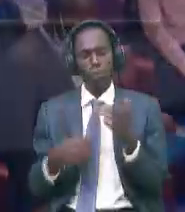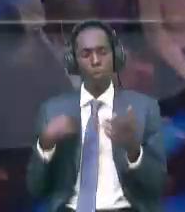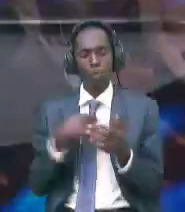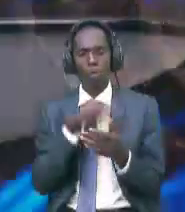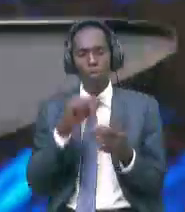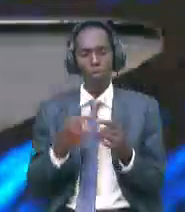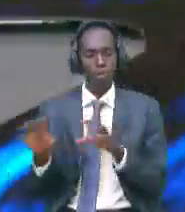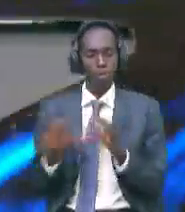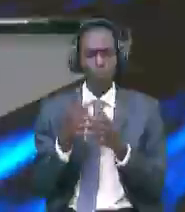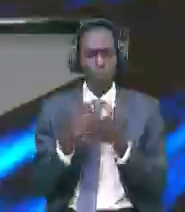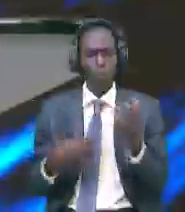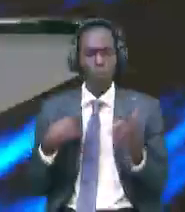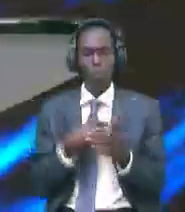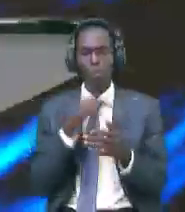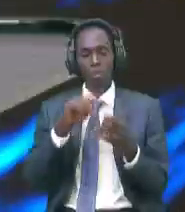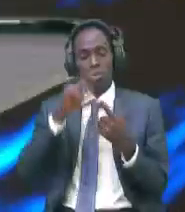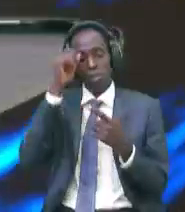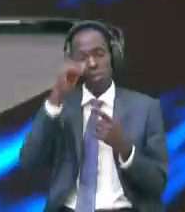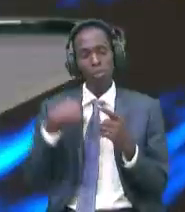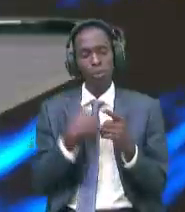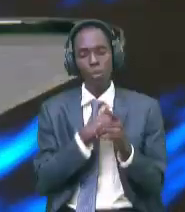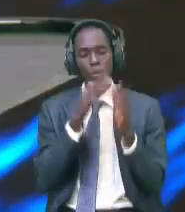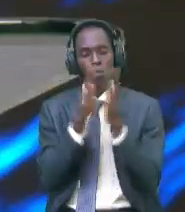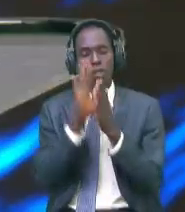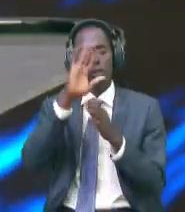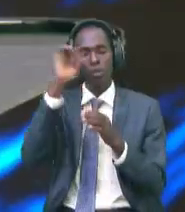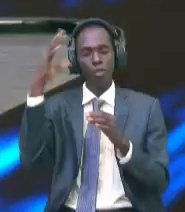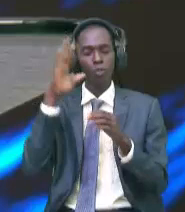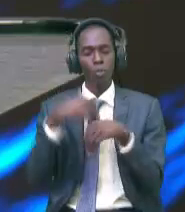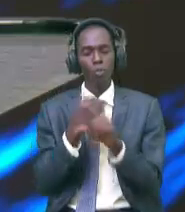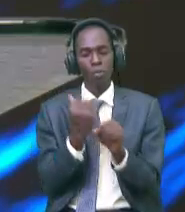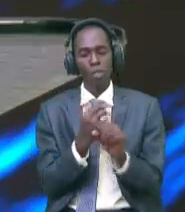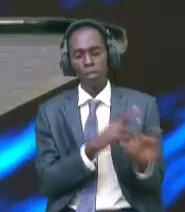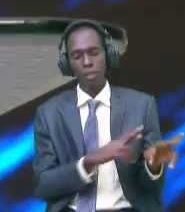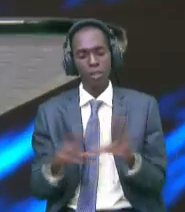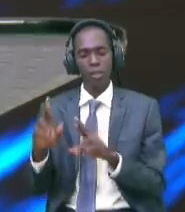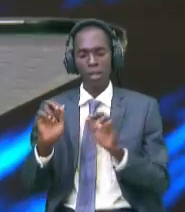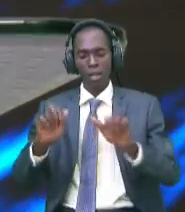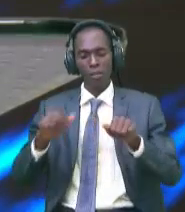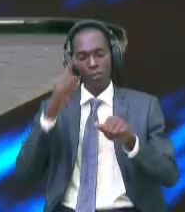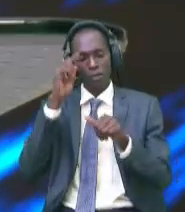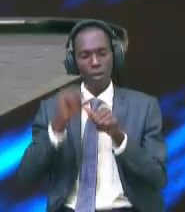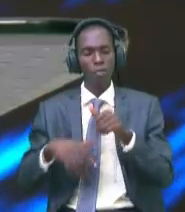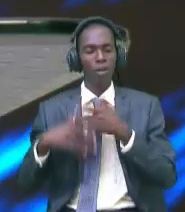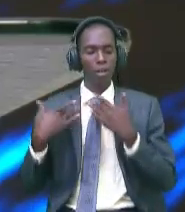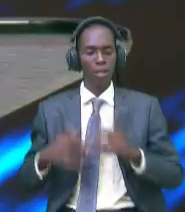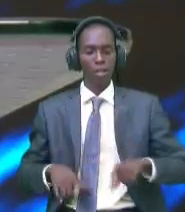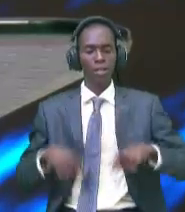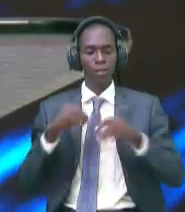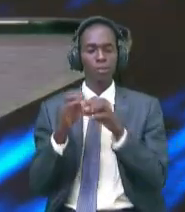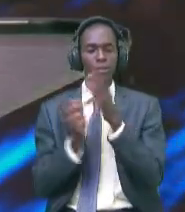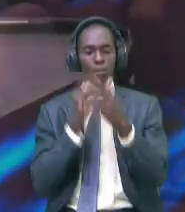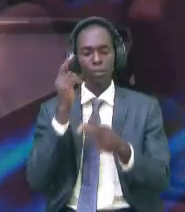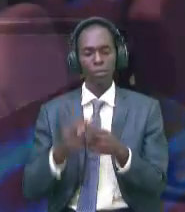to understand, we pray, Lord, your grace will make available in every heart, every life, in